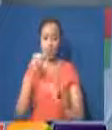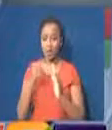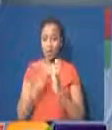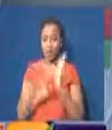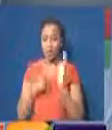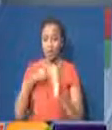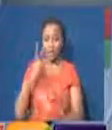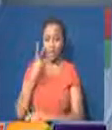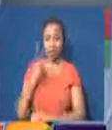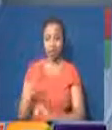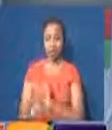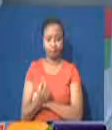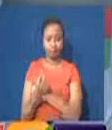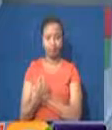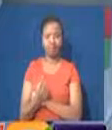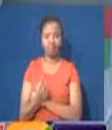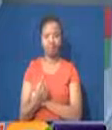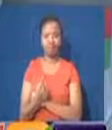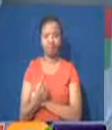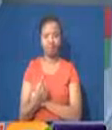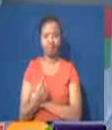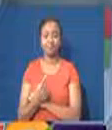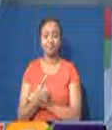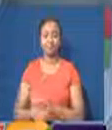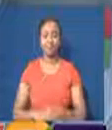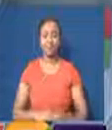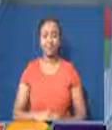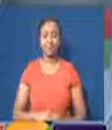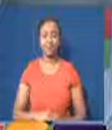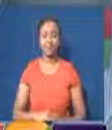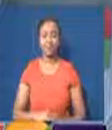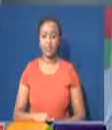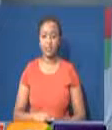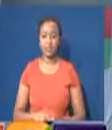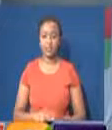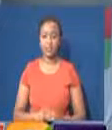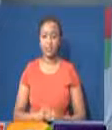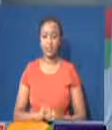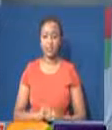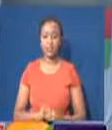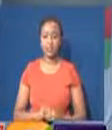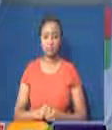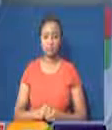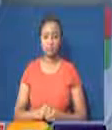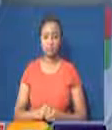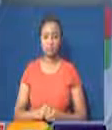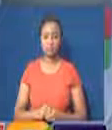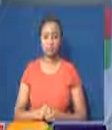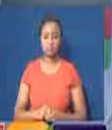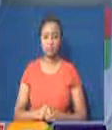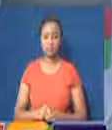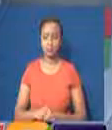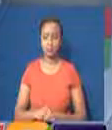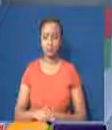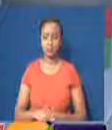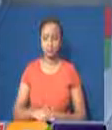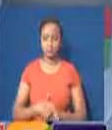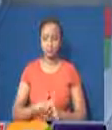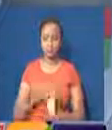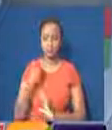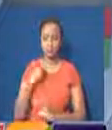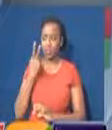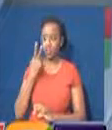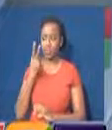our ears to, was that because of the too many learning areas, the parents were feeling